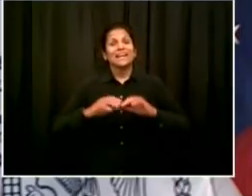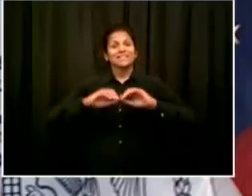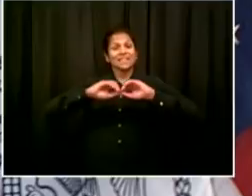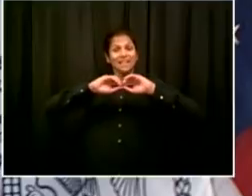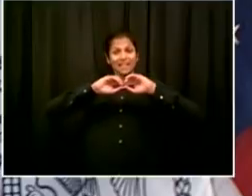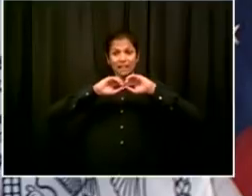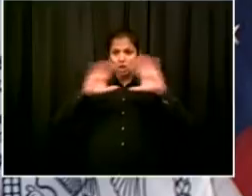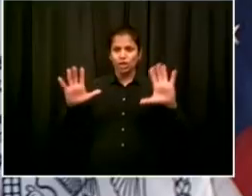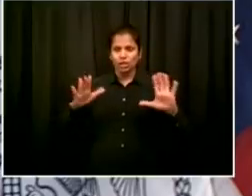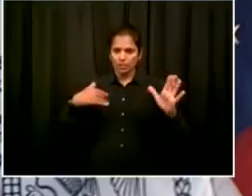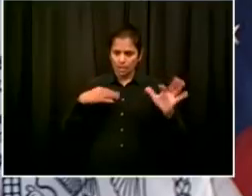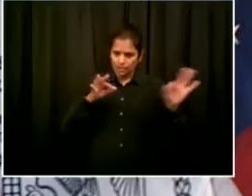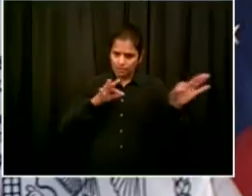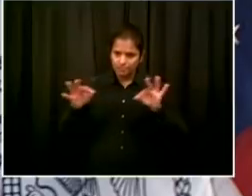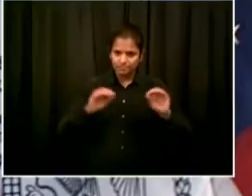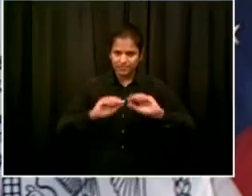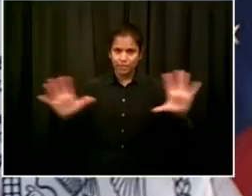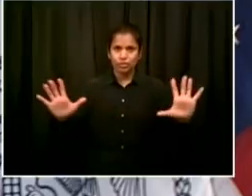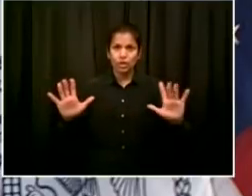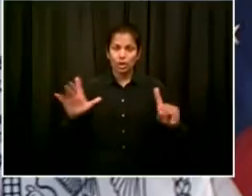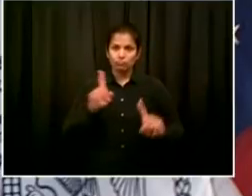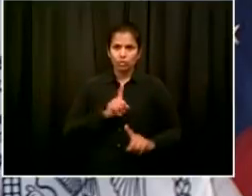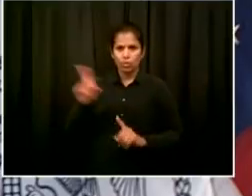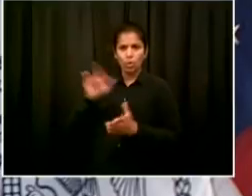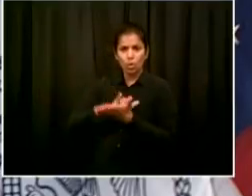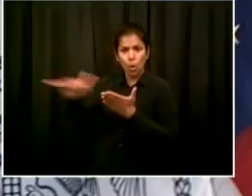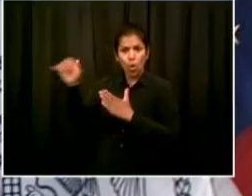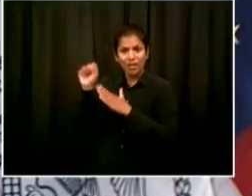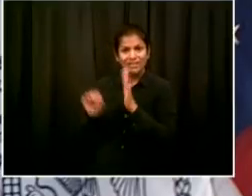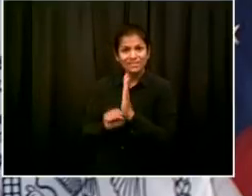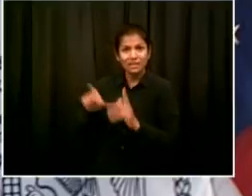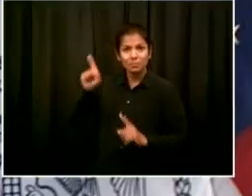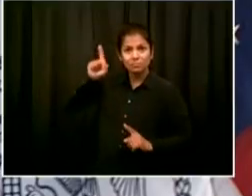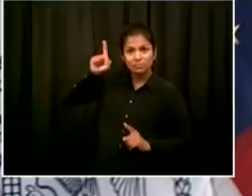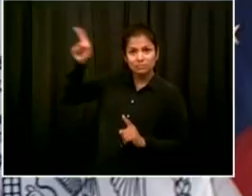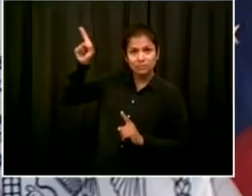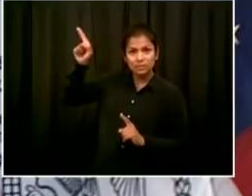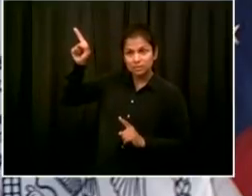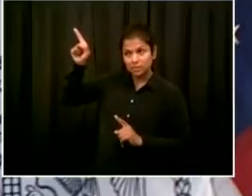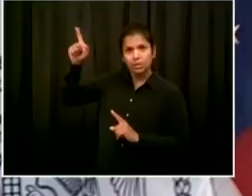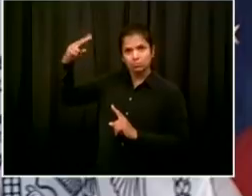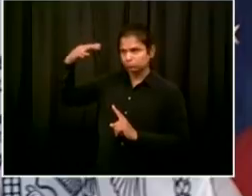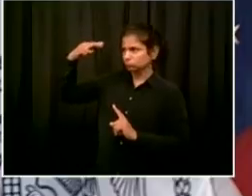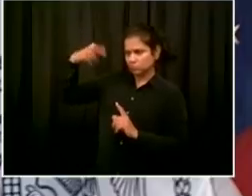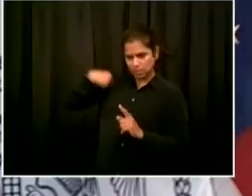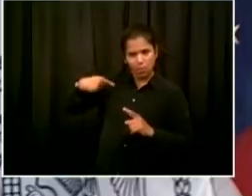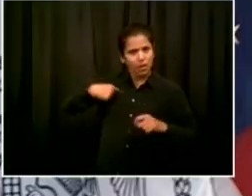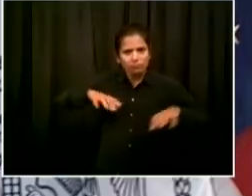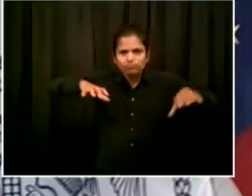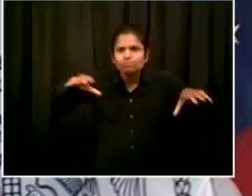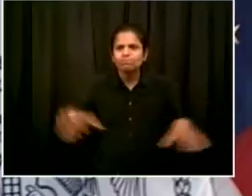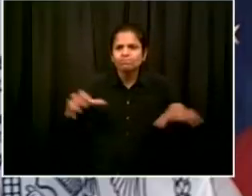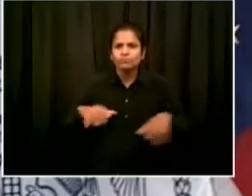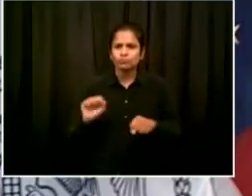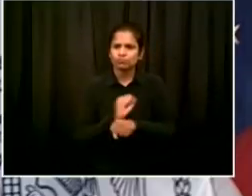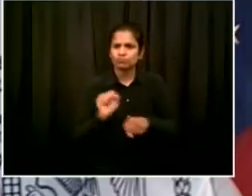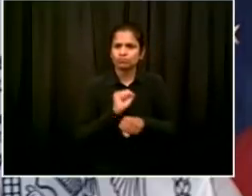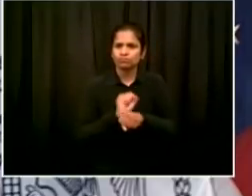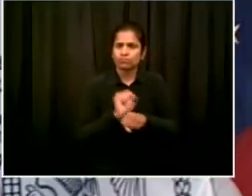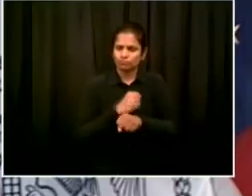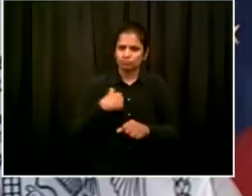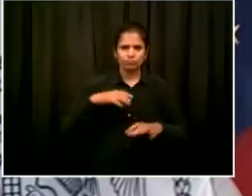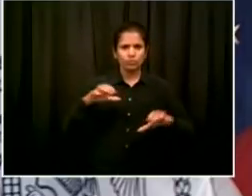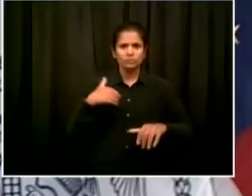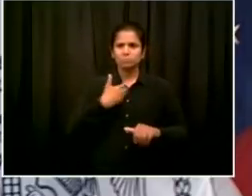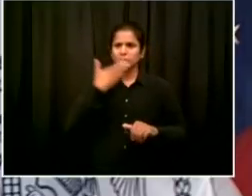what New York City is doing to take the right measures right now, and that's a crucial part of this equation, too. So we're going to find our way through. We're